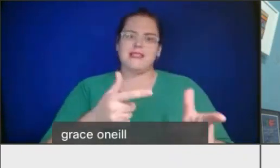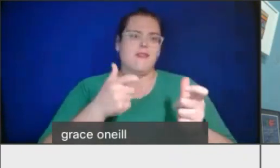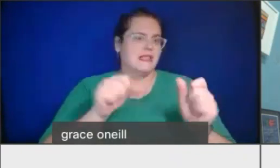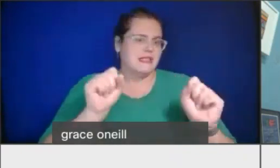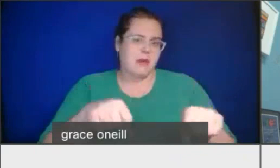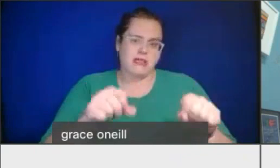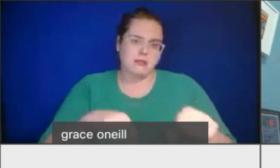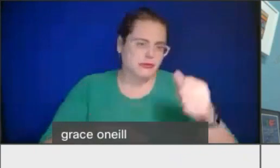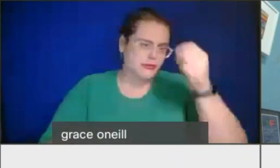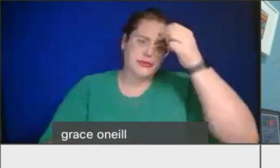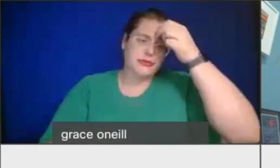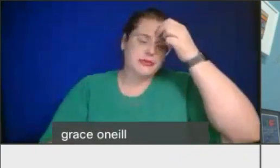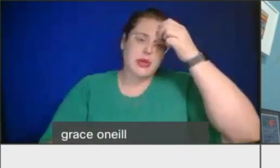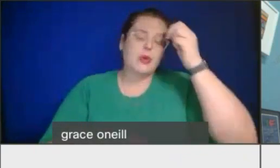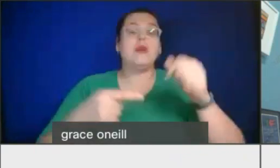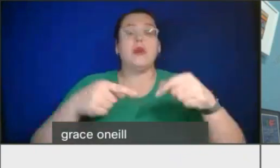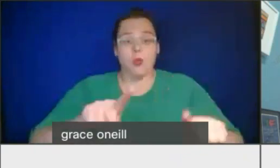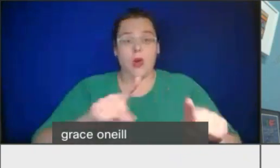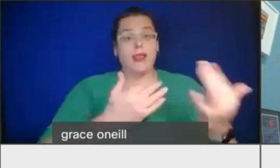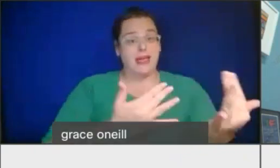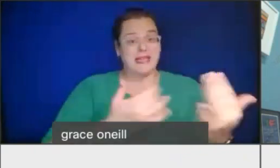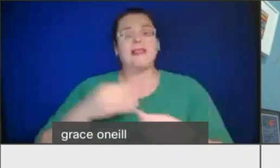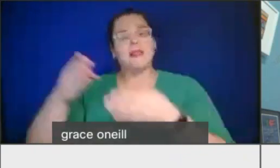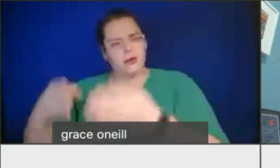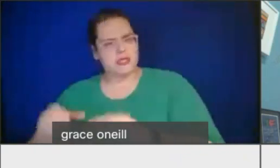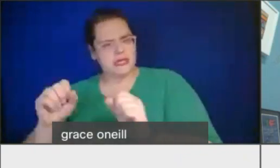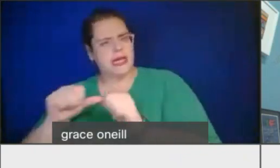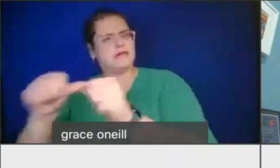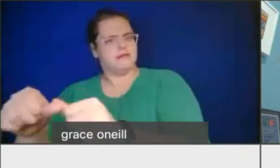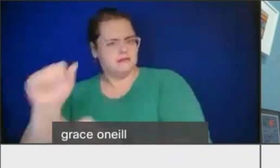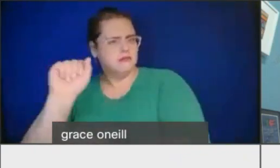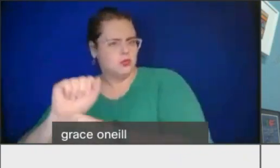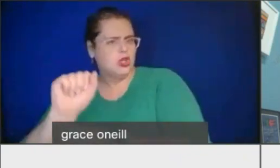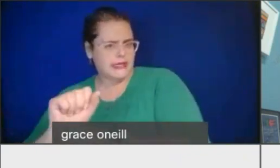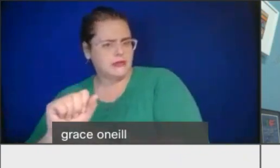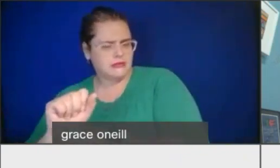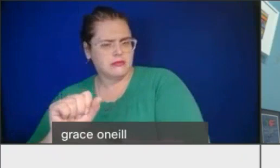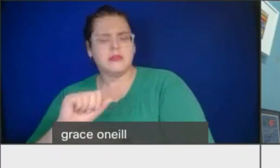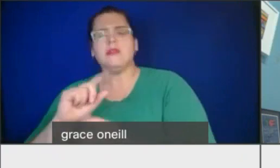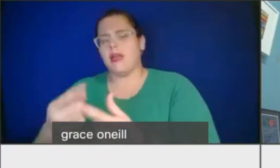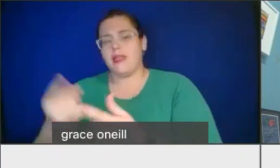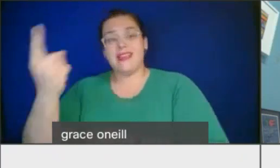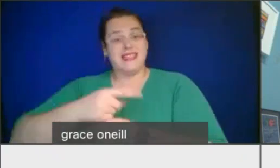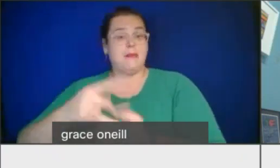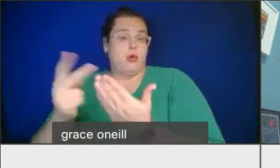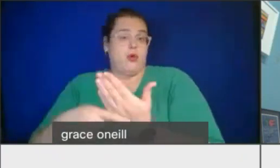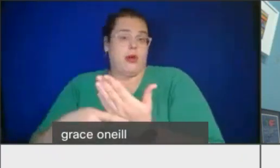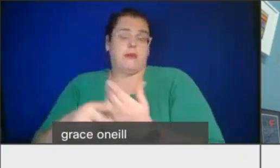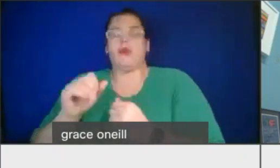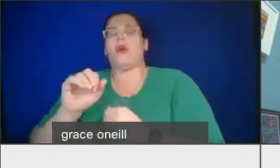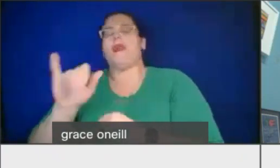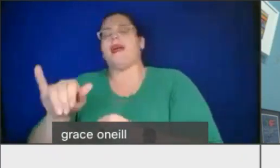pending, the person is still eligible to work. And then it is to the discretion of each provider to